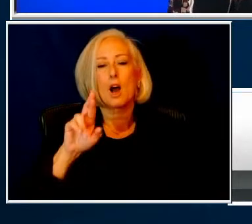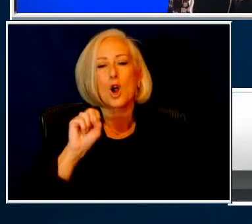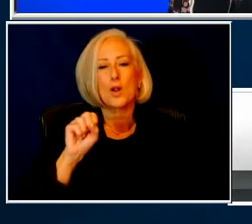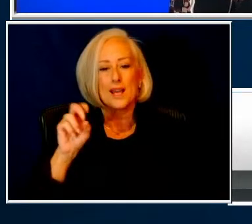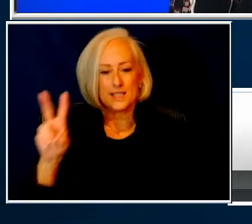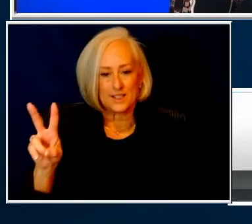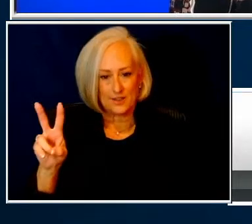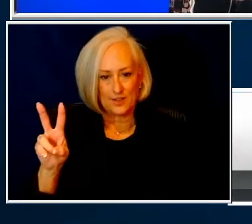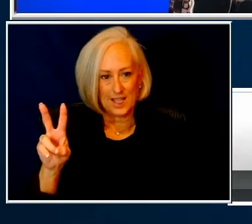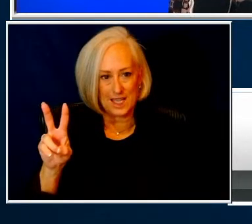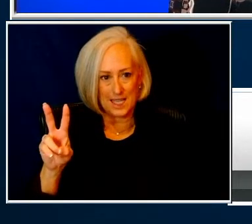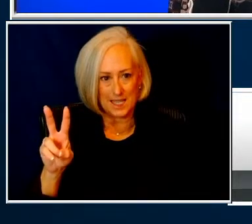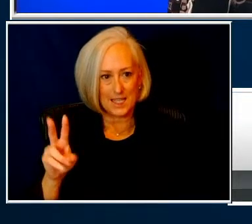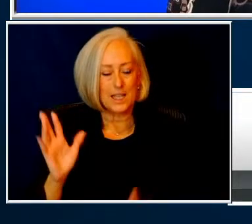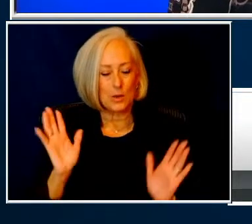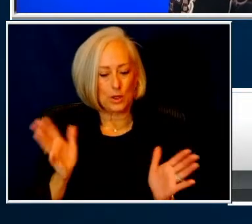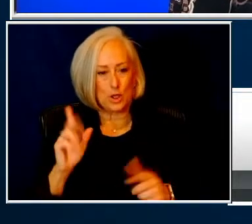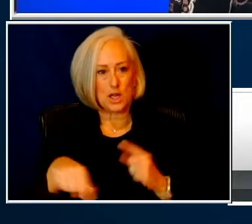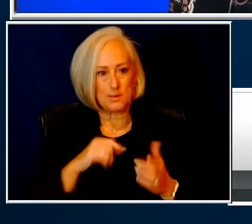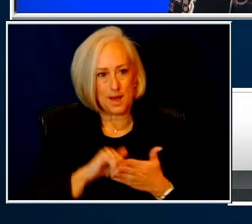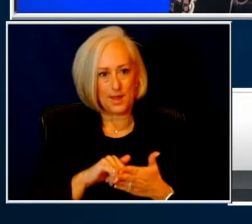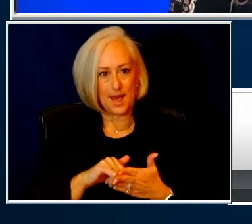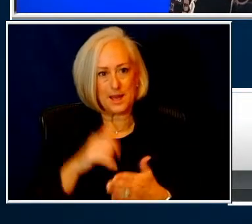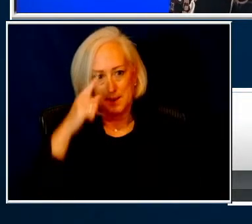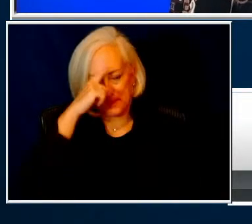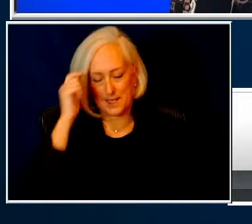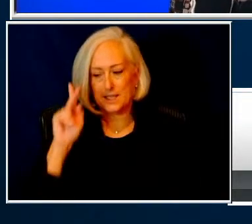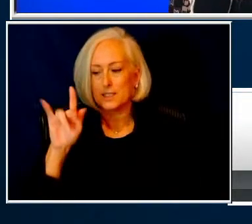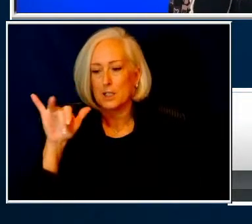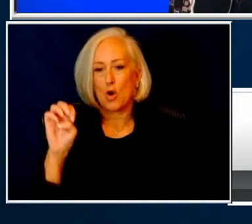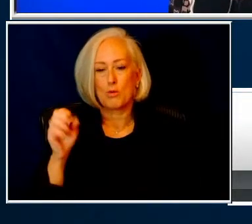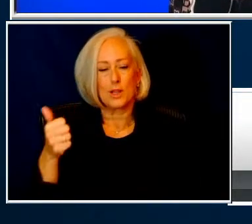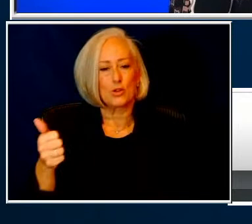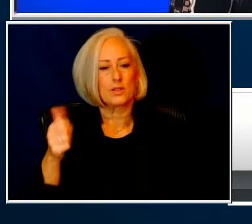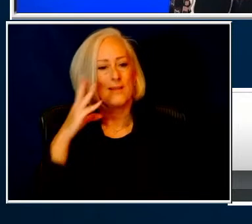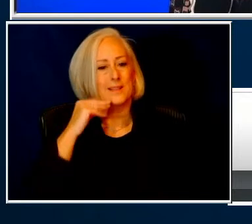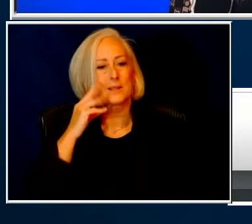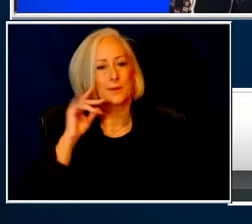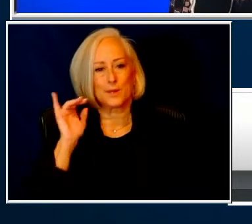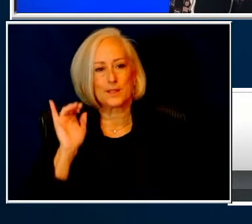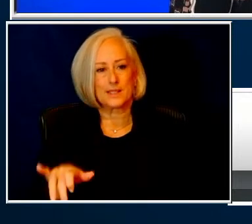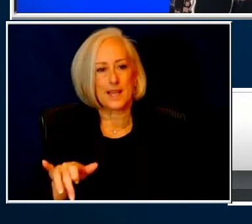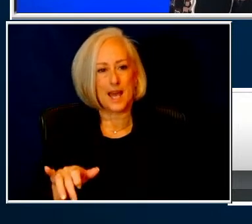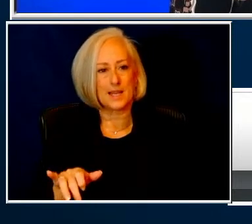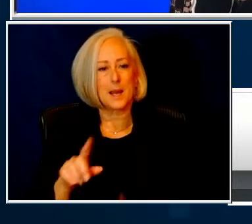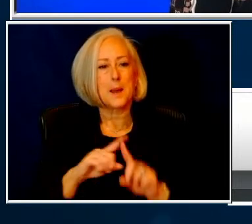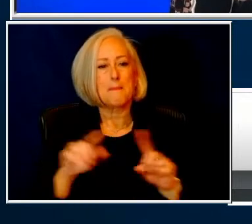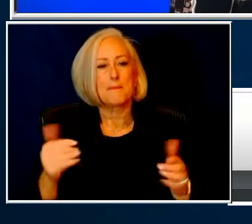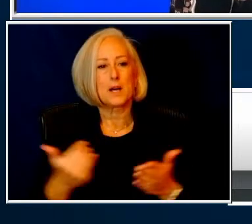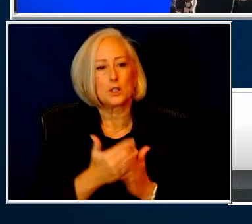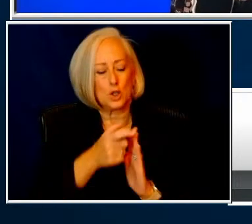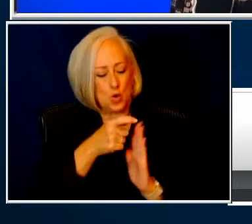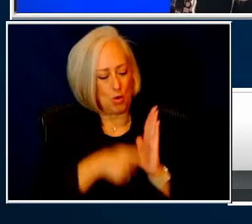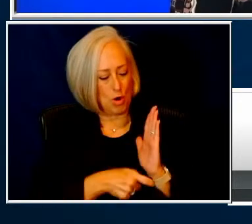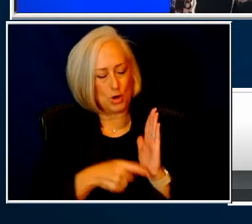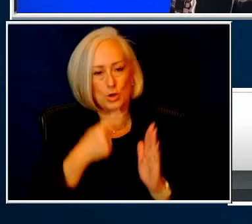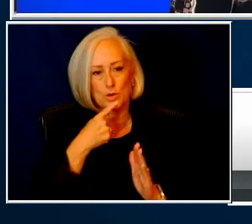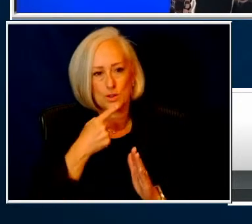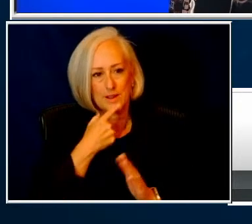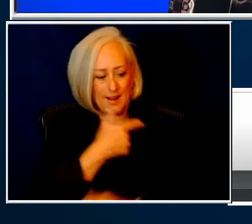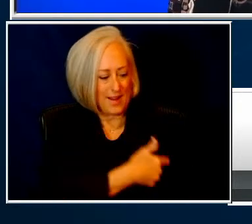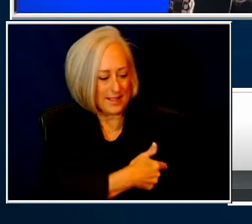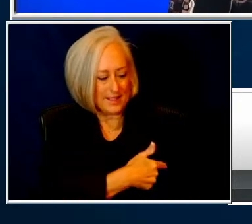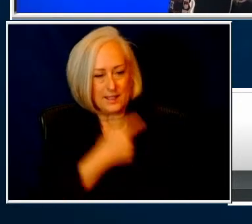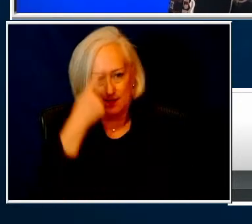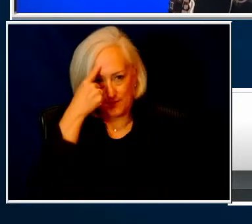something that little Kolbie was dealing with among her other issues. But Yeah. a new article found that RSV vaccines in late stage development show